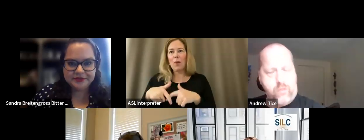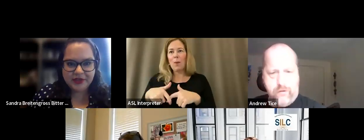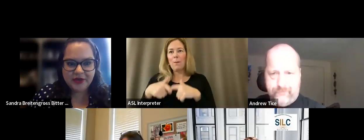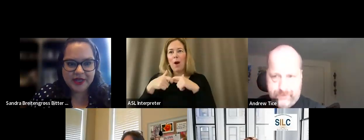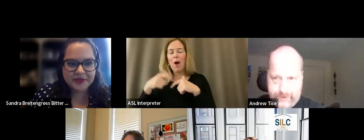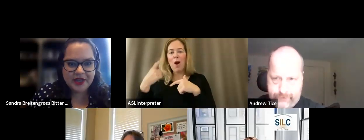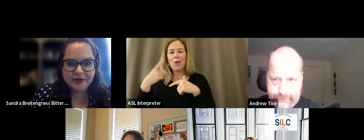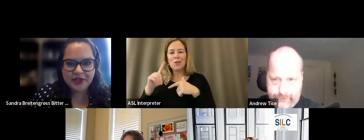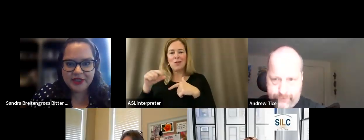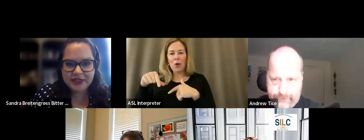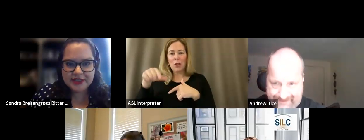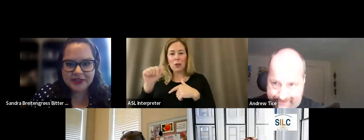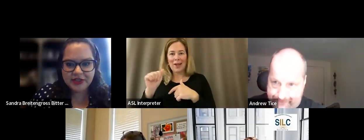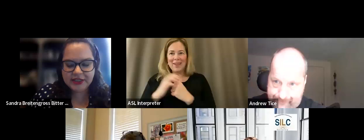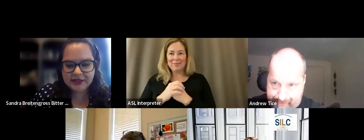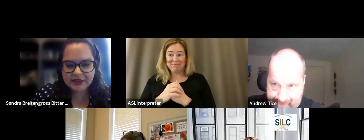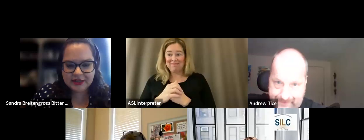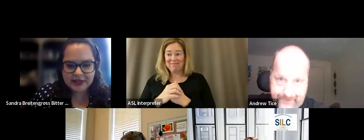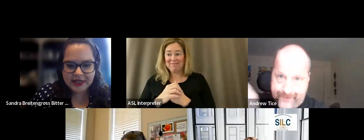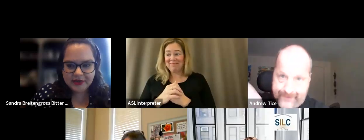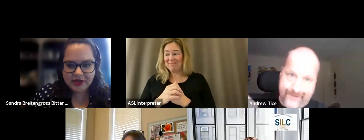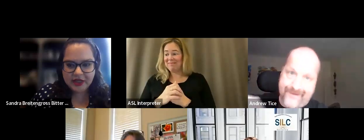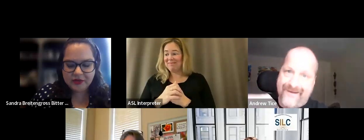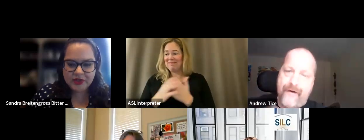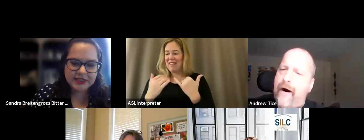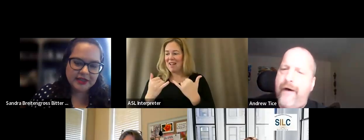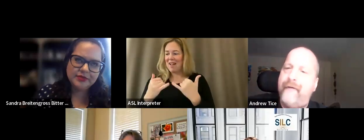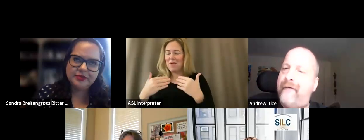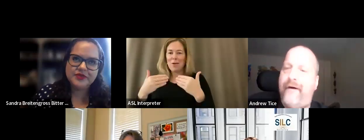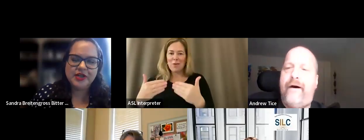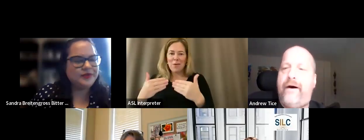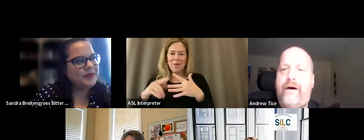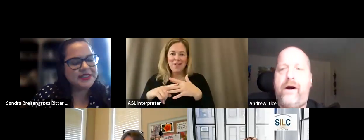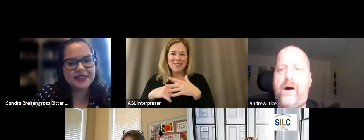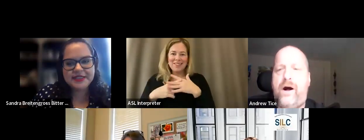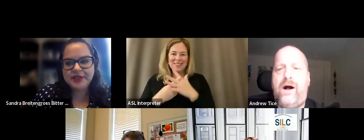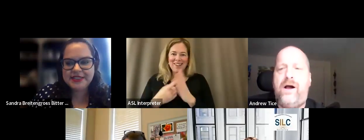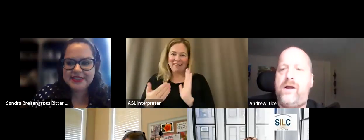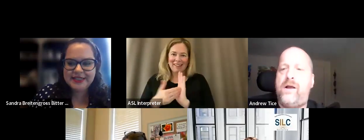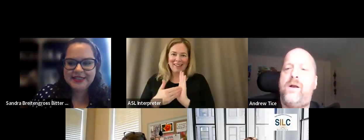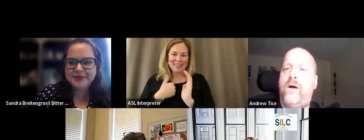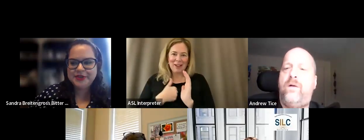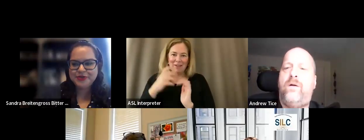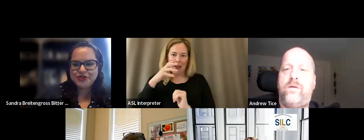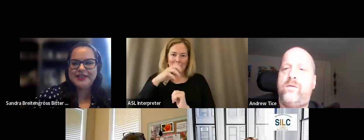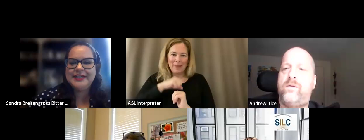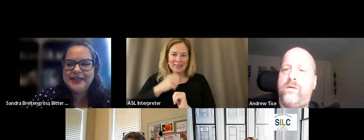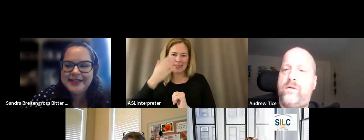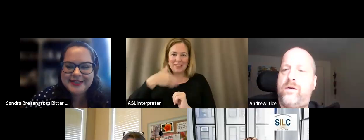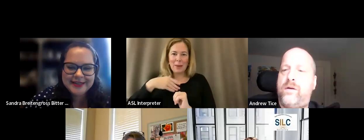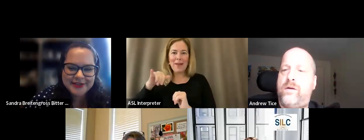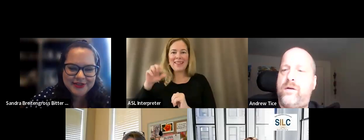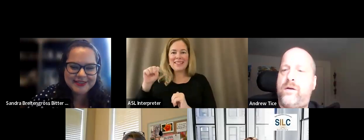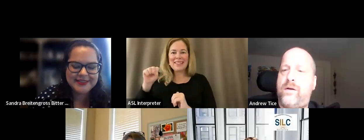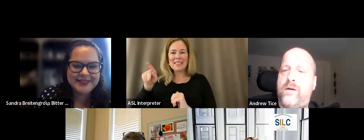Q&A. Okay, I'm going to go ahead and get started. And once again, I'm sorry if I missed this, but this is the SPIL Training